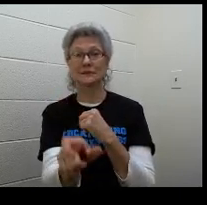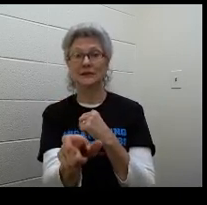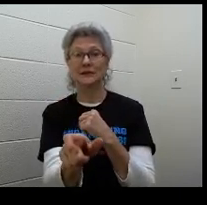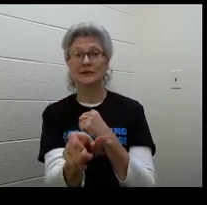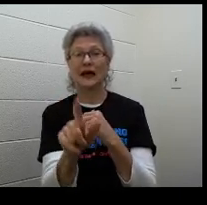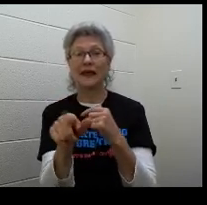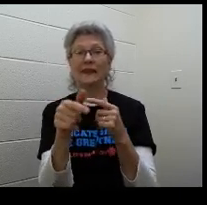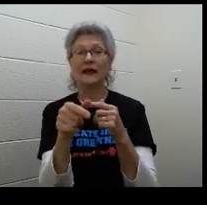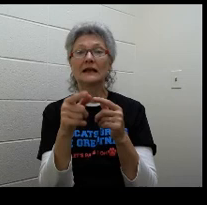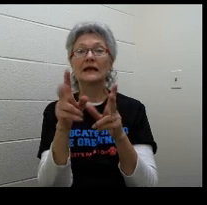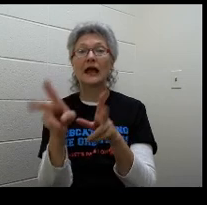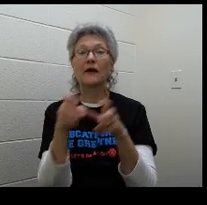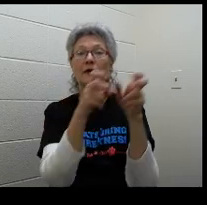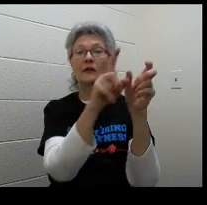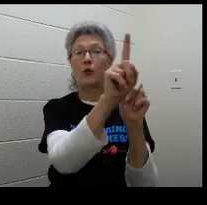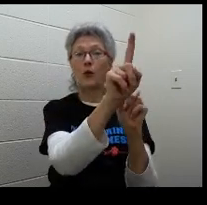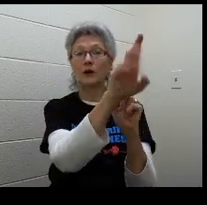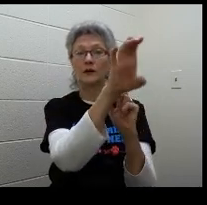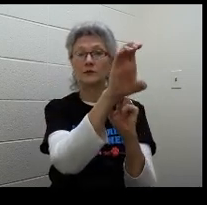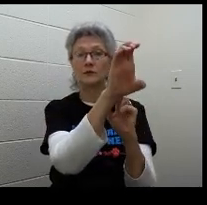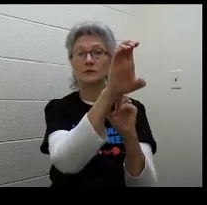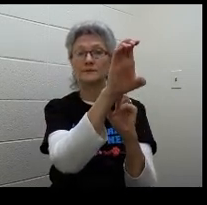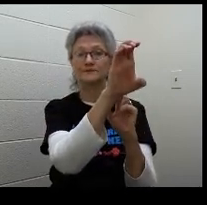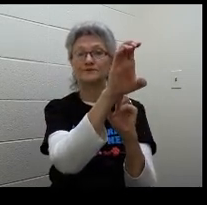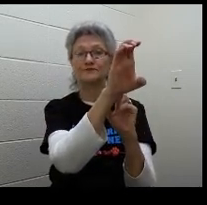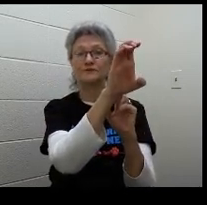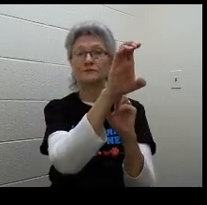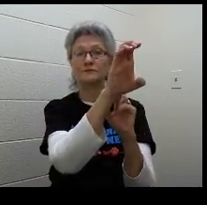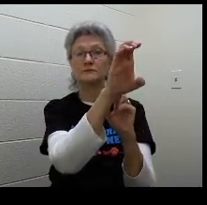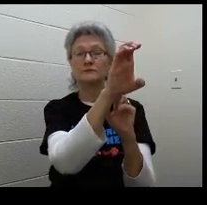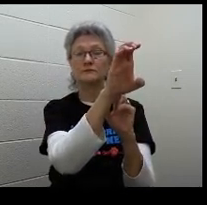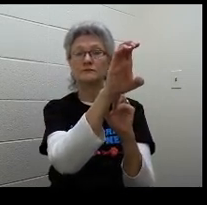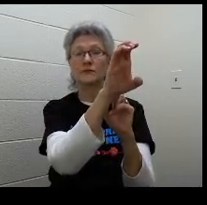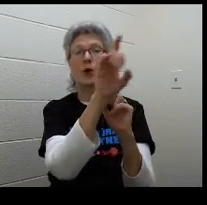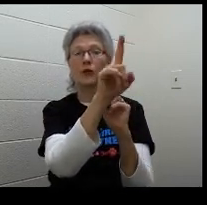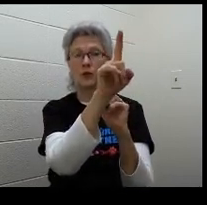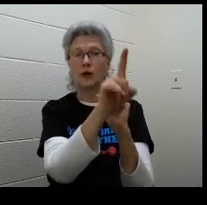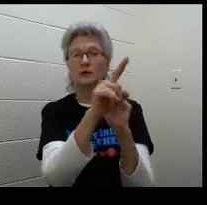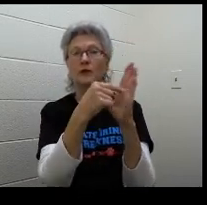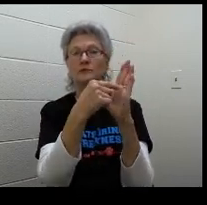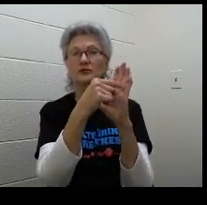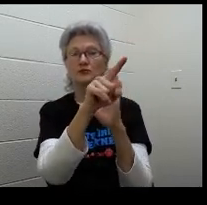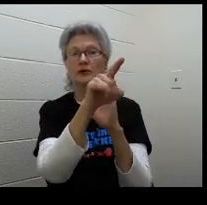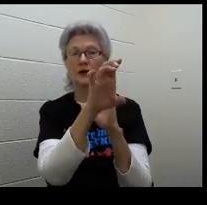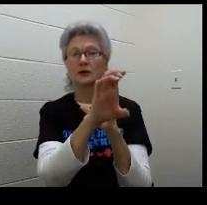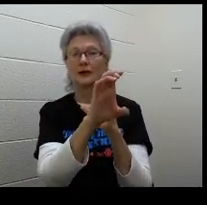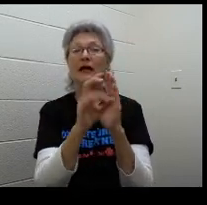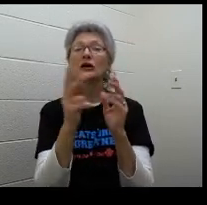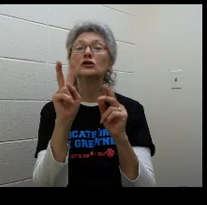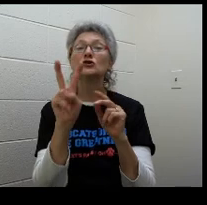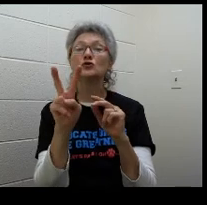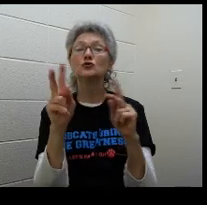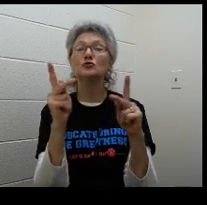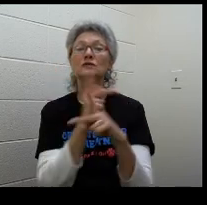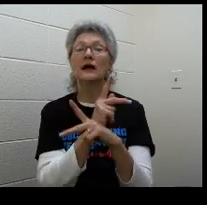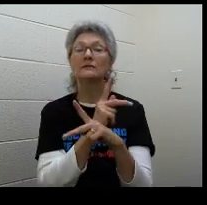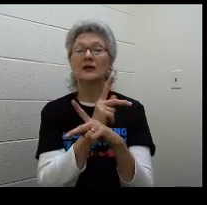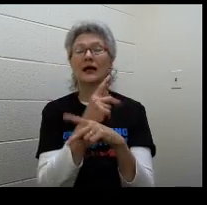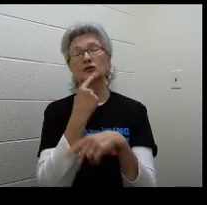place, and then carry the 100, or carry the 1, which represents 100. Now 20